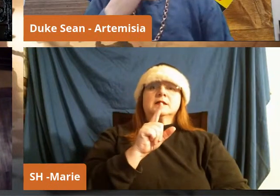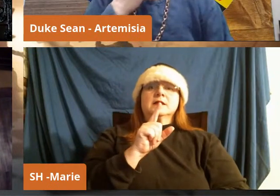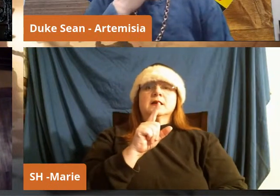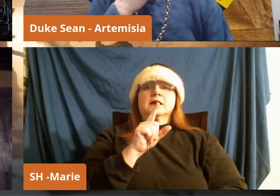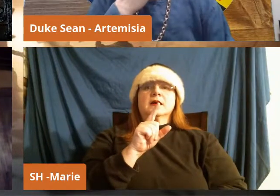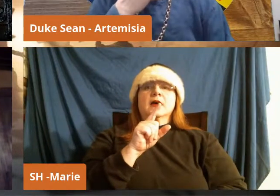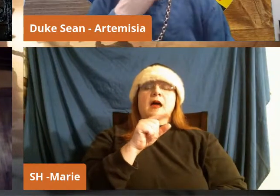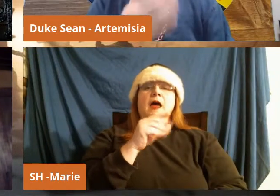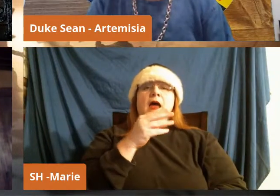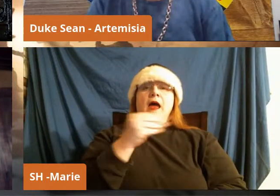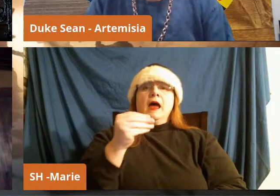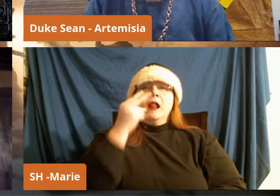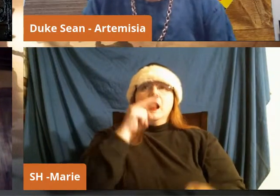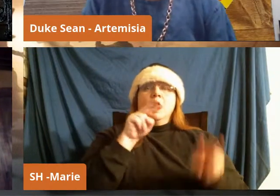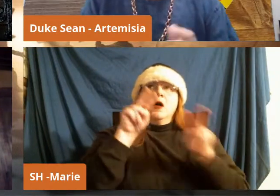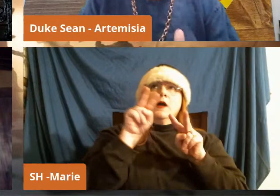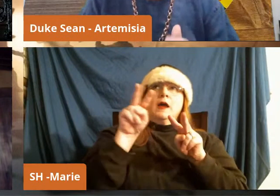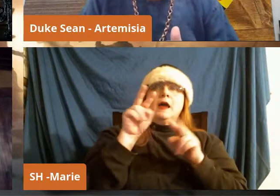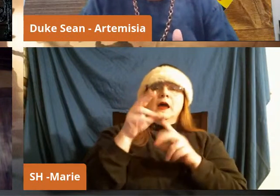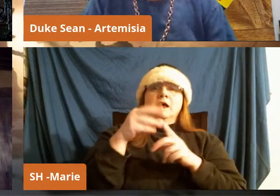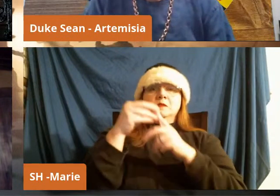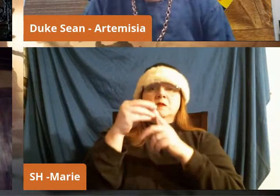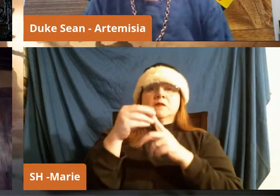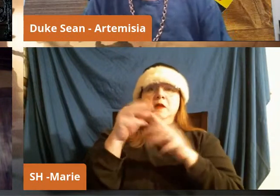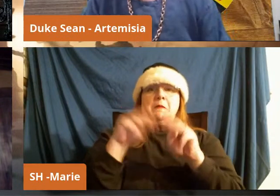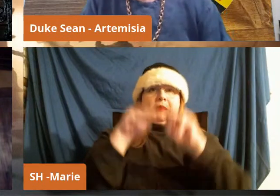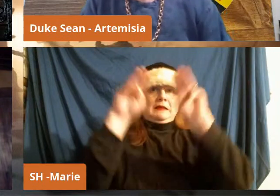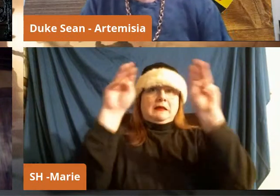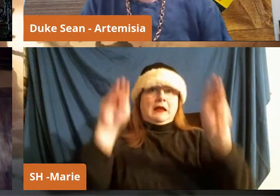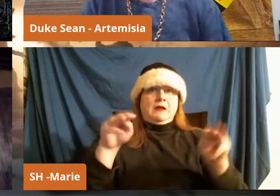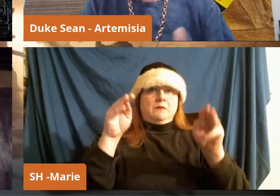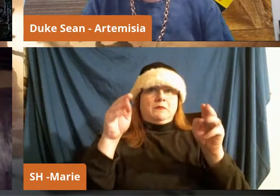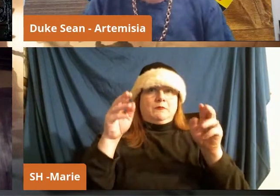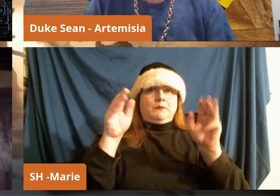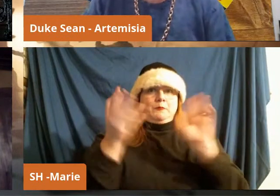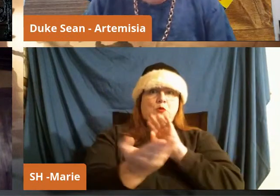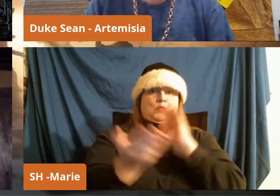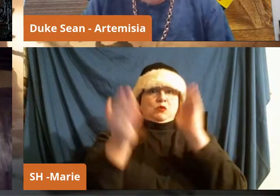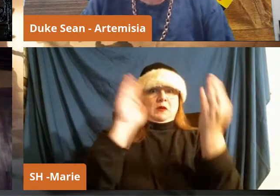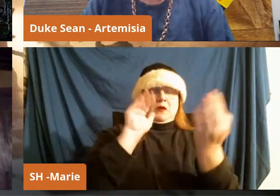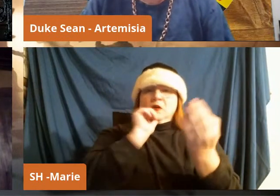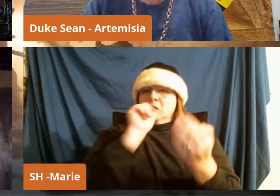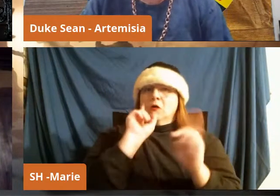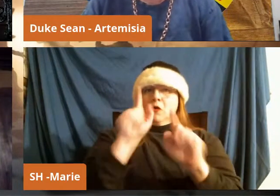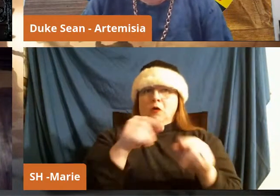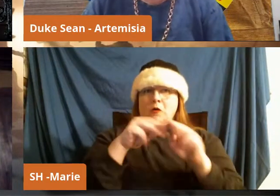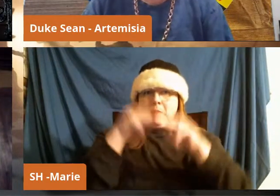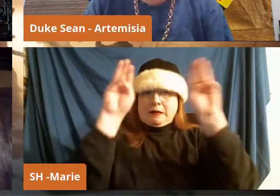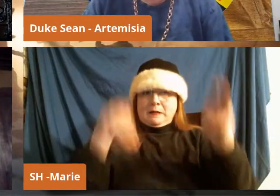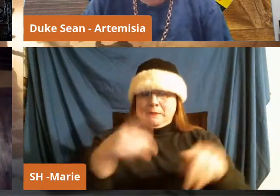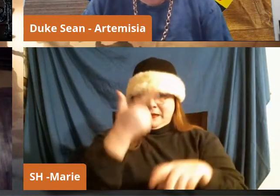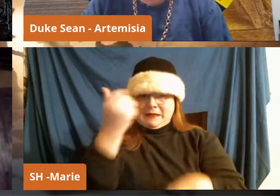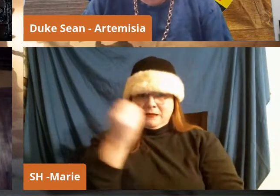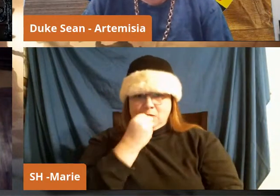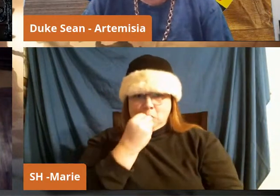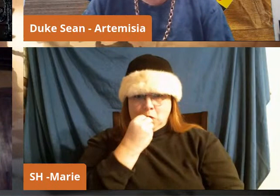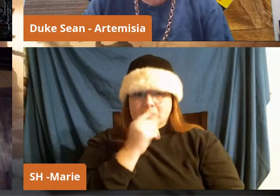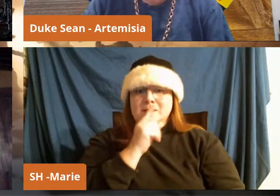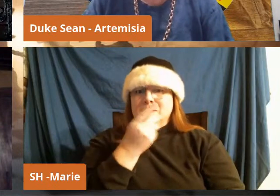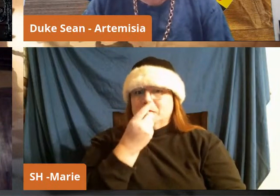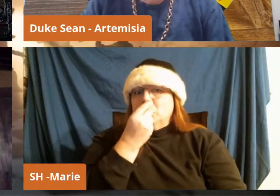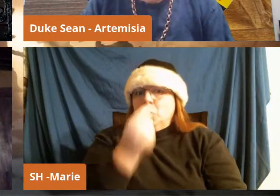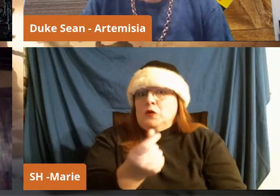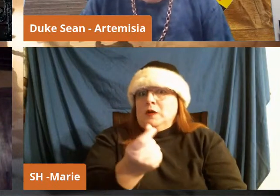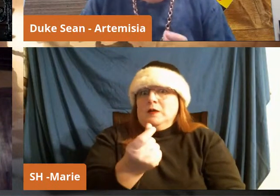and looking at it specifically from the McDonald's perspective, you don't go to McDonald's because the food is really